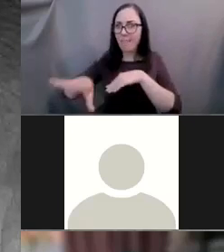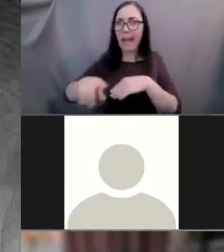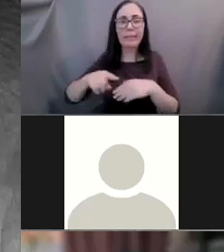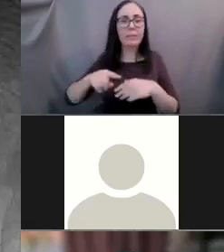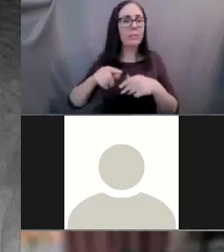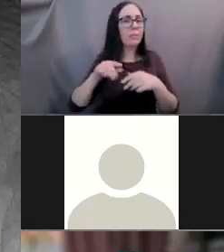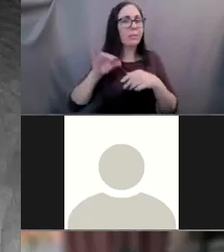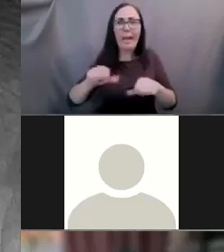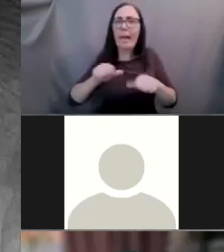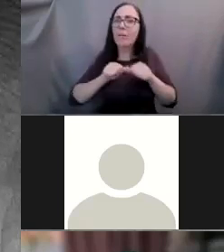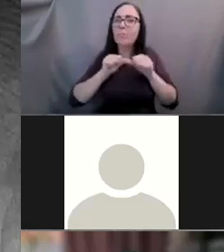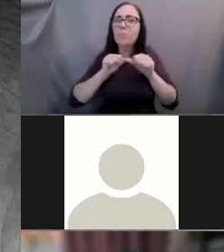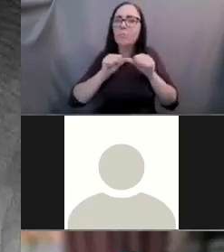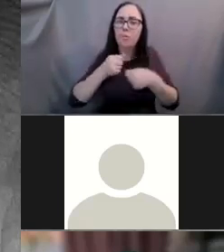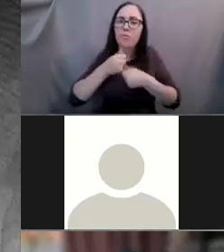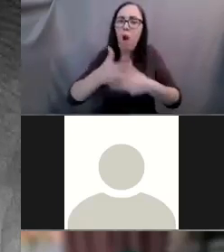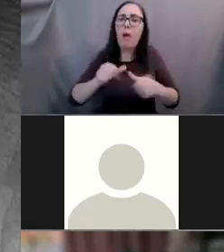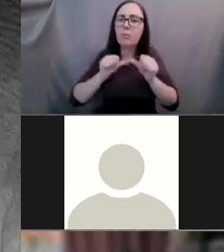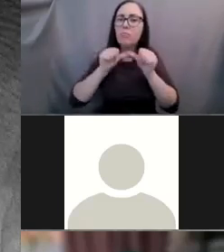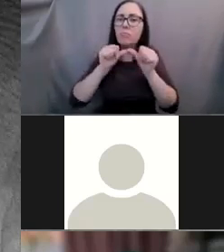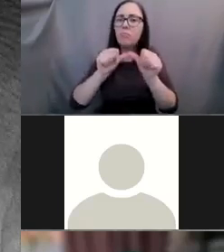fatigue or exhaustion,